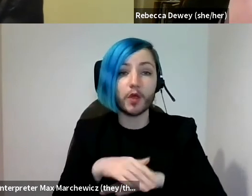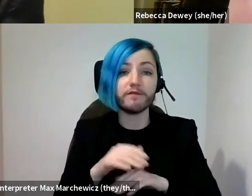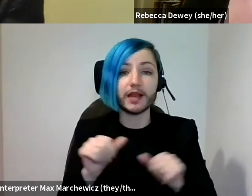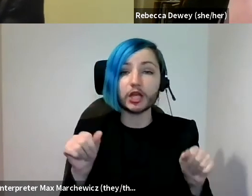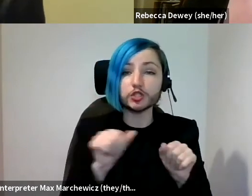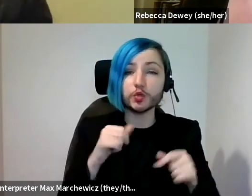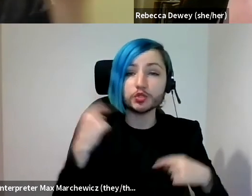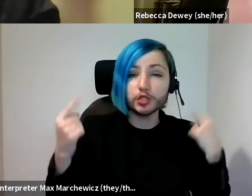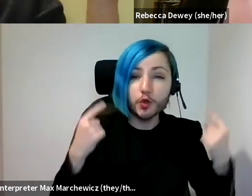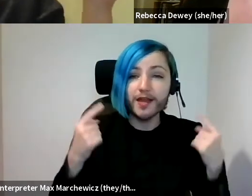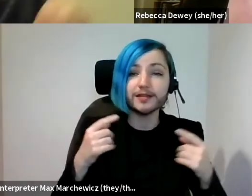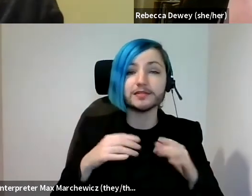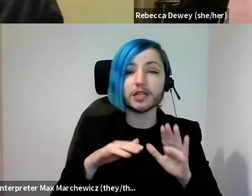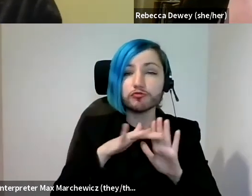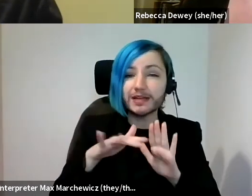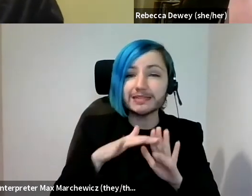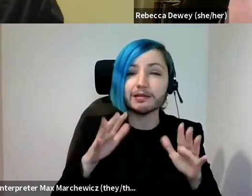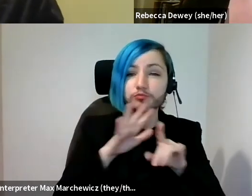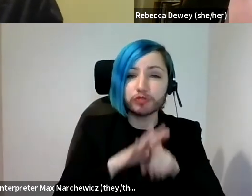and radiation pressure, and